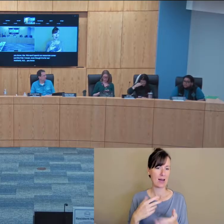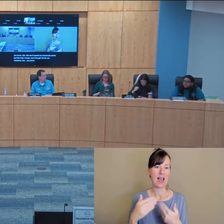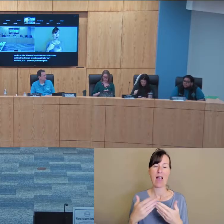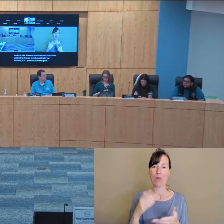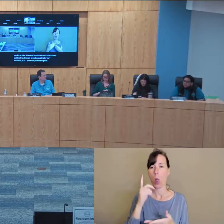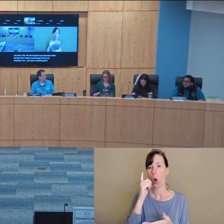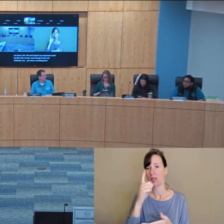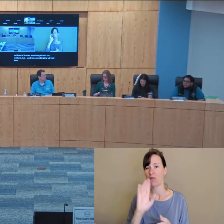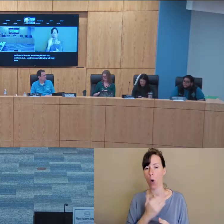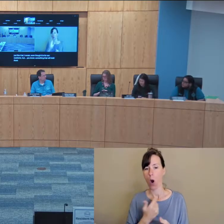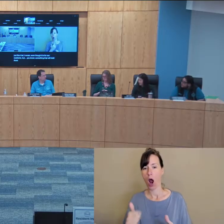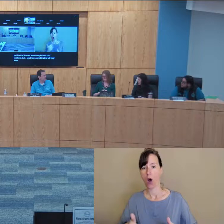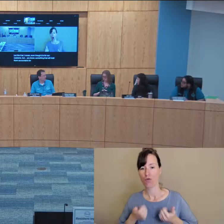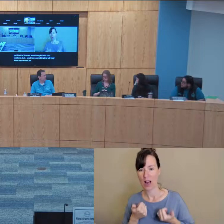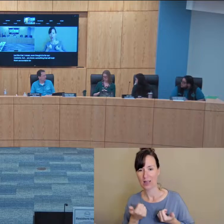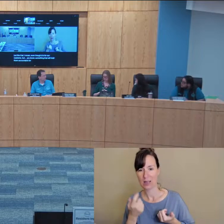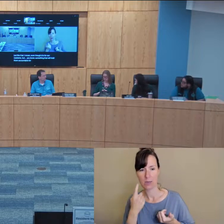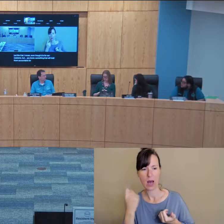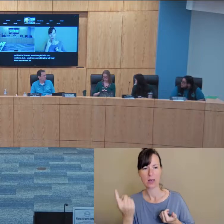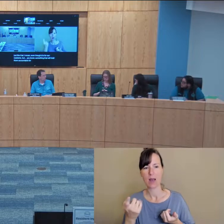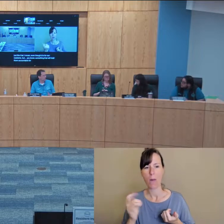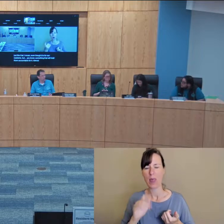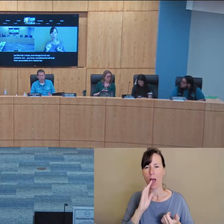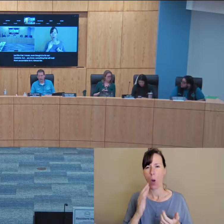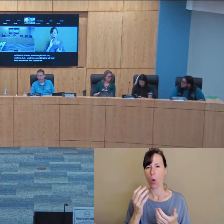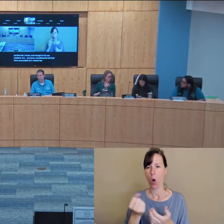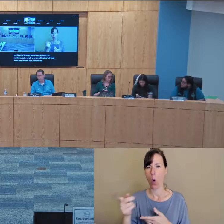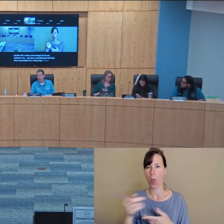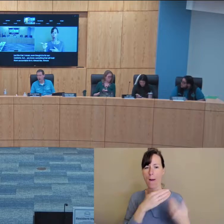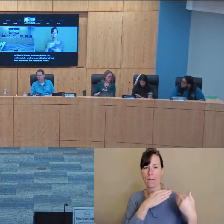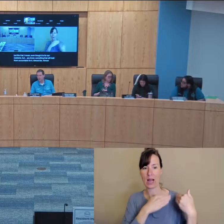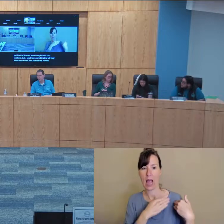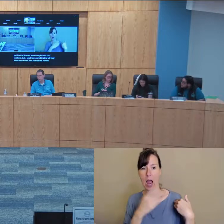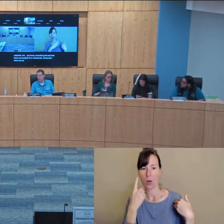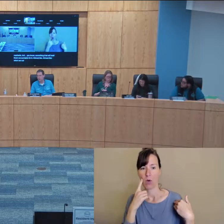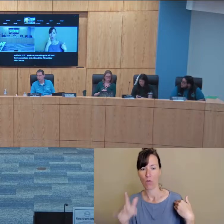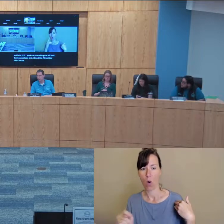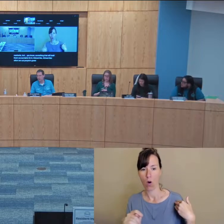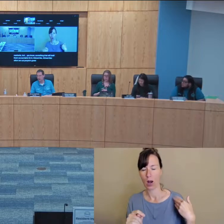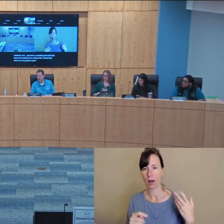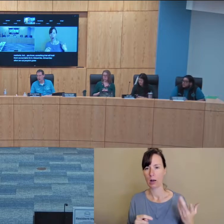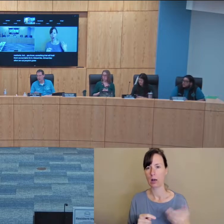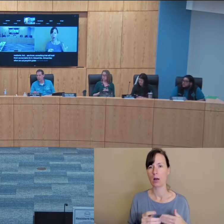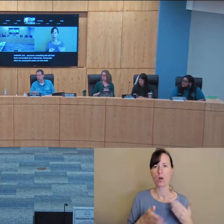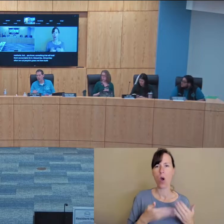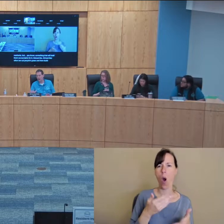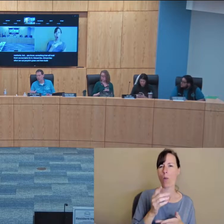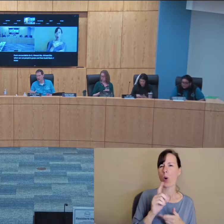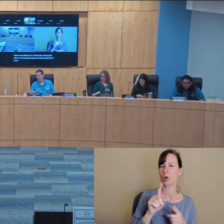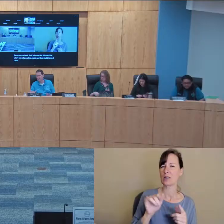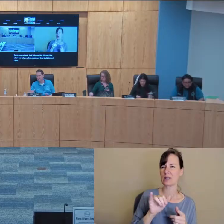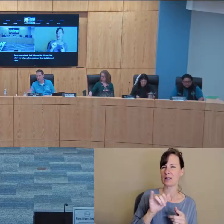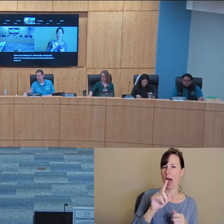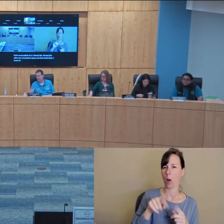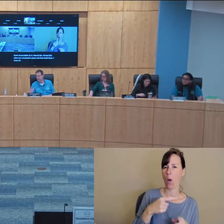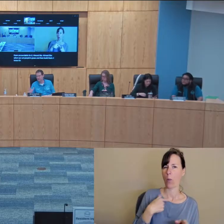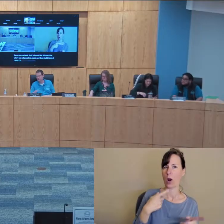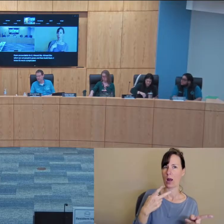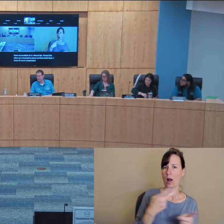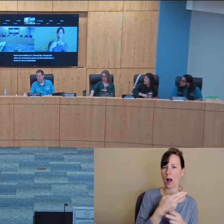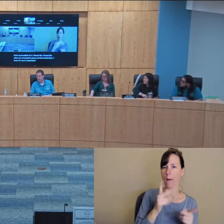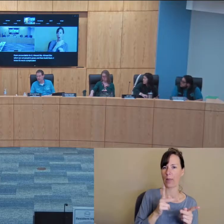them accountable for. Almost like when we cut people's grass and then build them. I know it's more complicated,